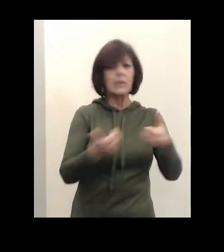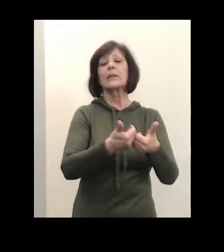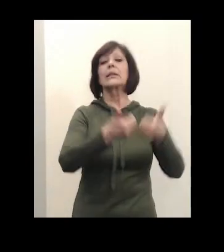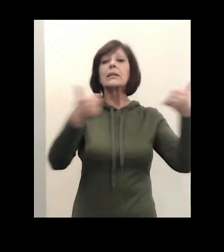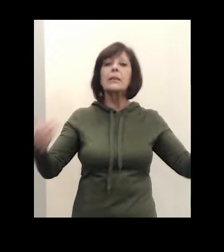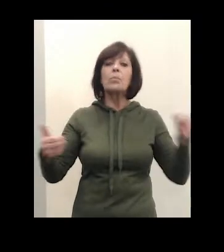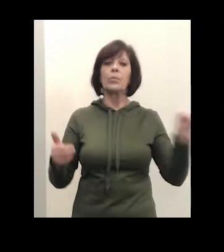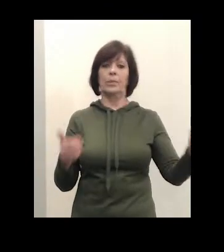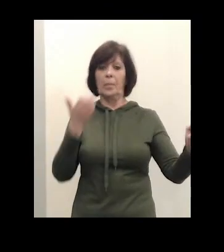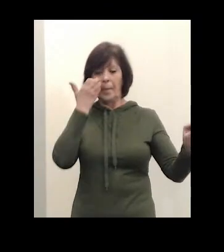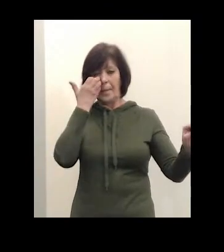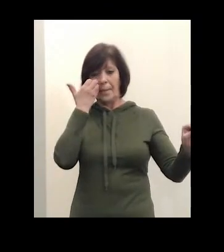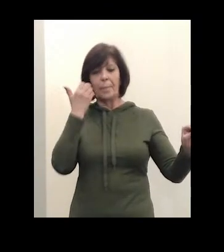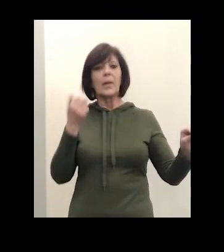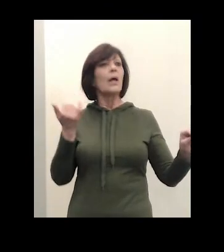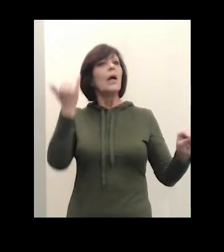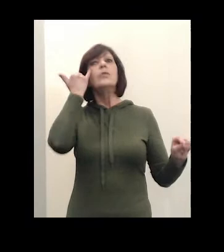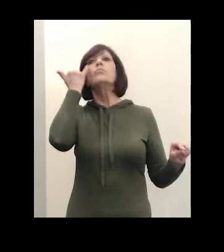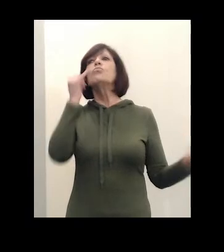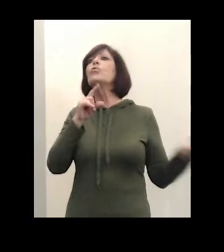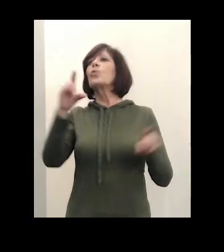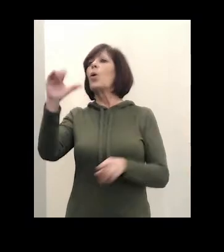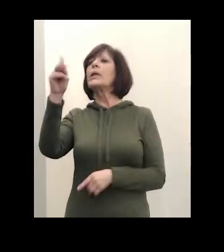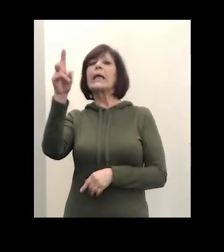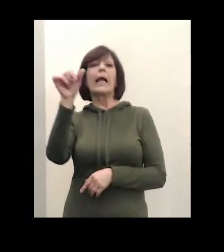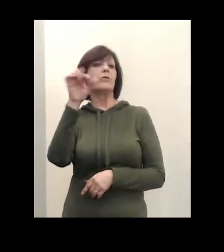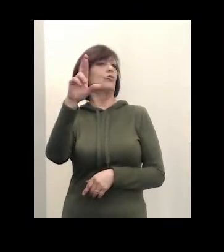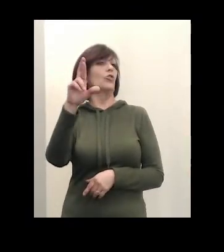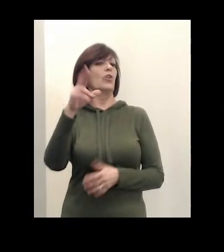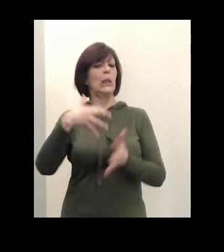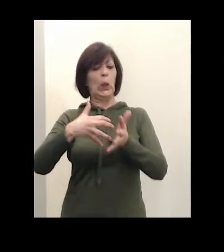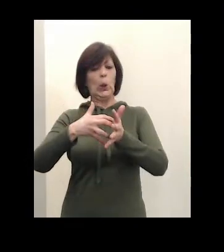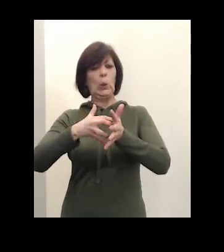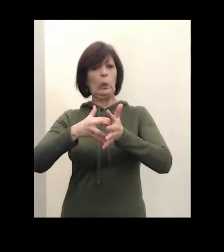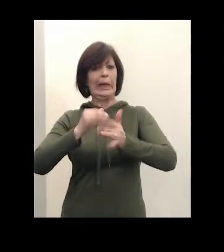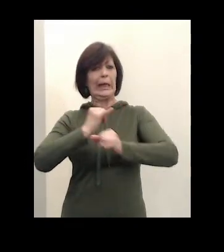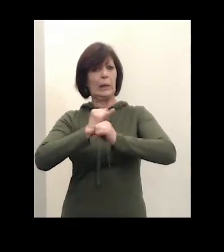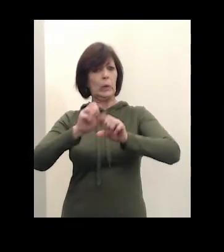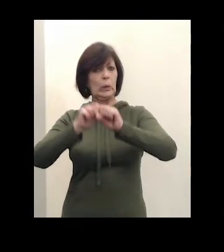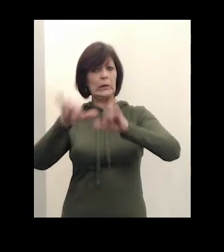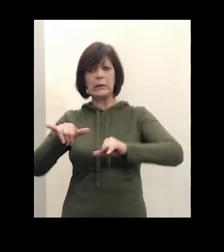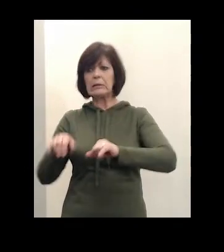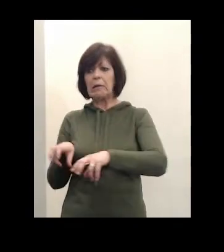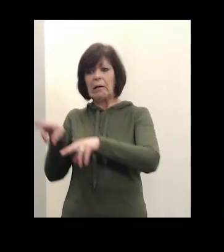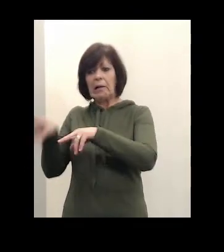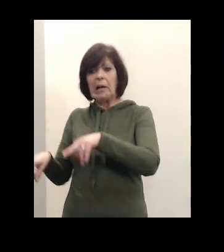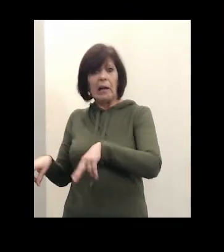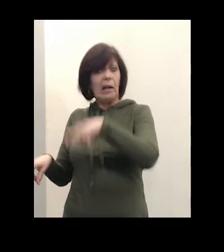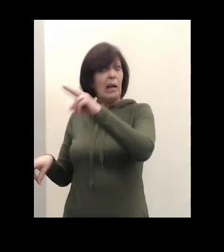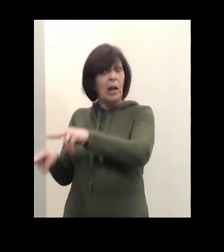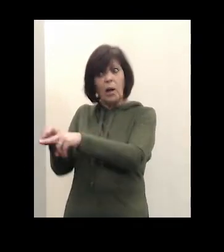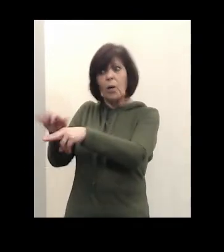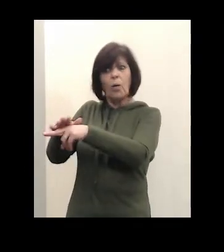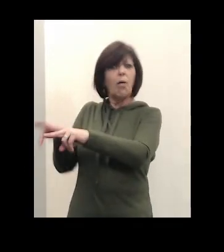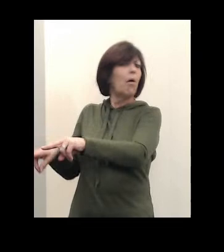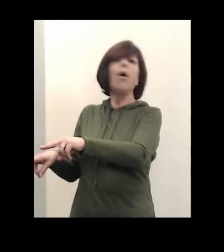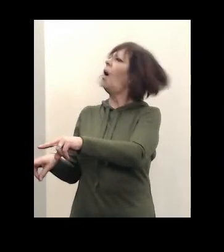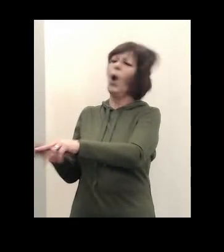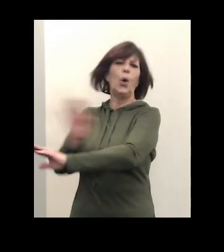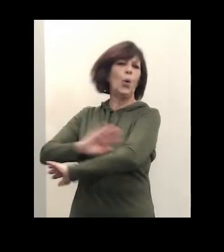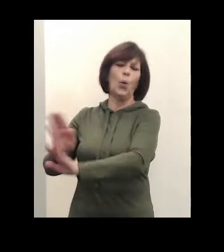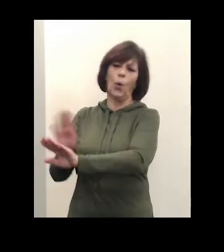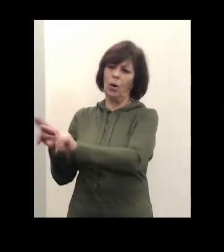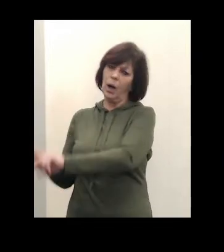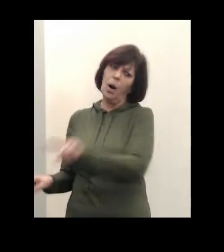somebody who's in for cancer treatment that has a weakened immune system in the same room as someone who may be there for a